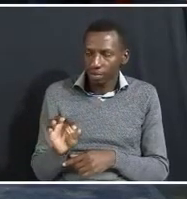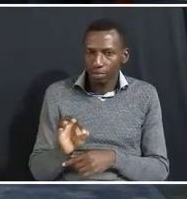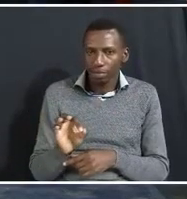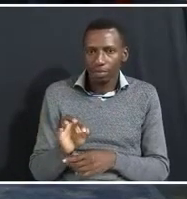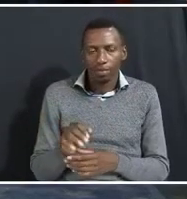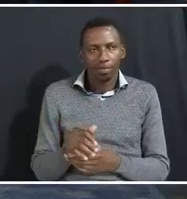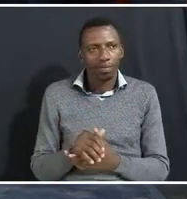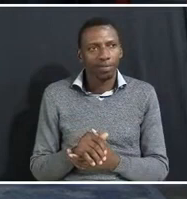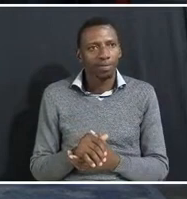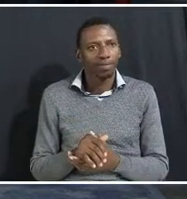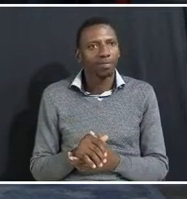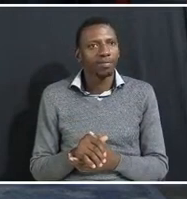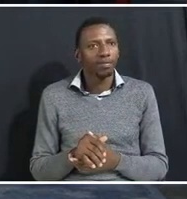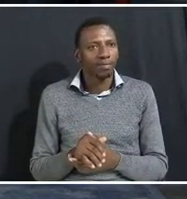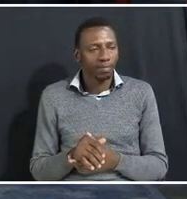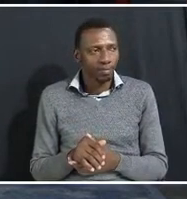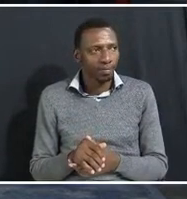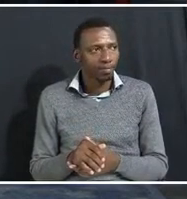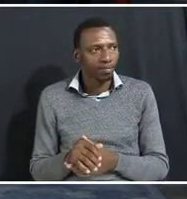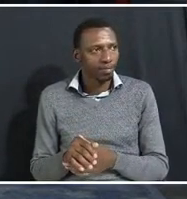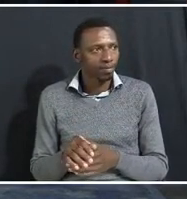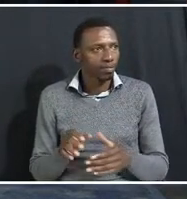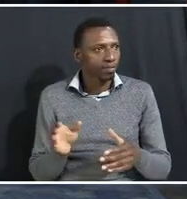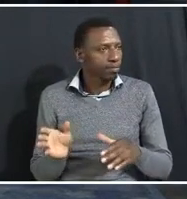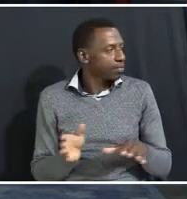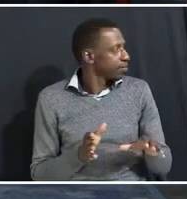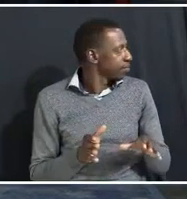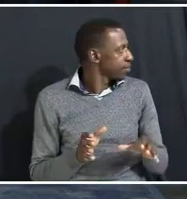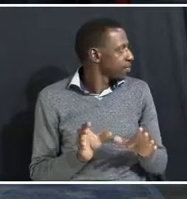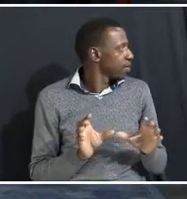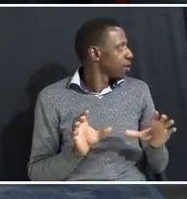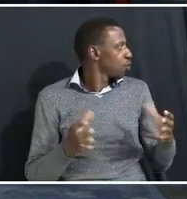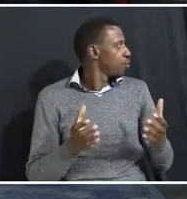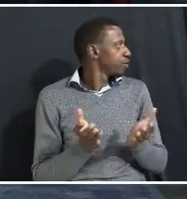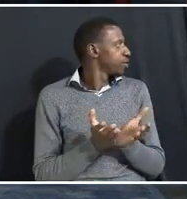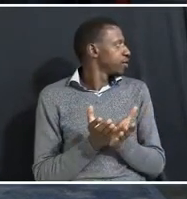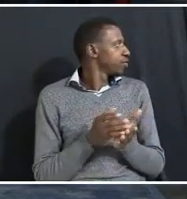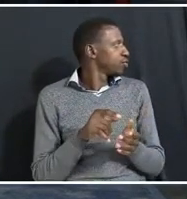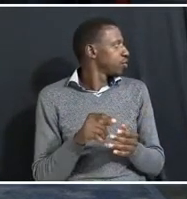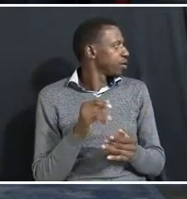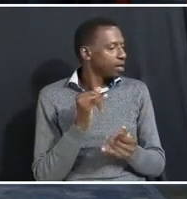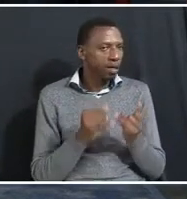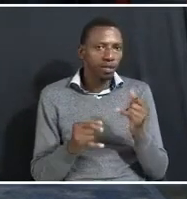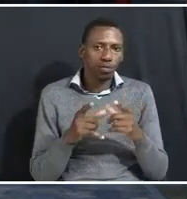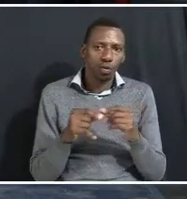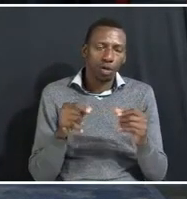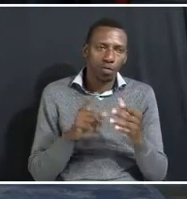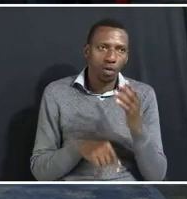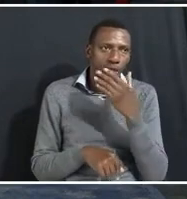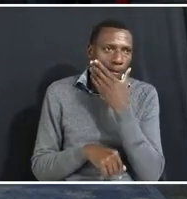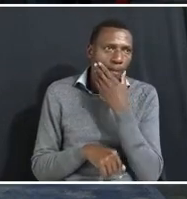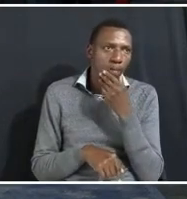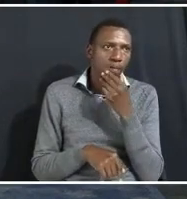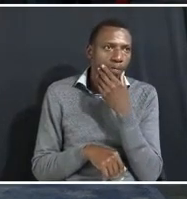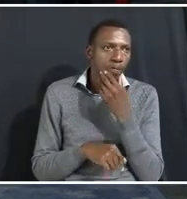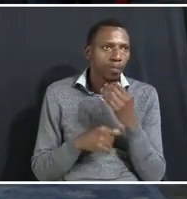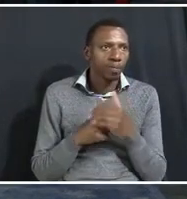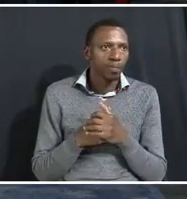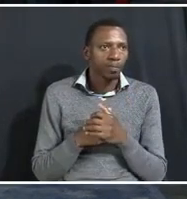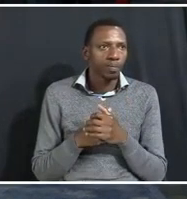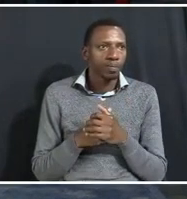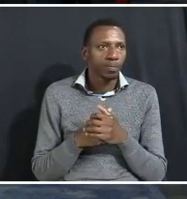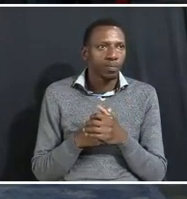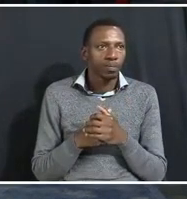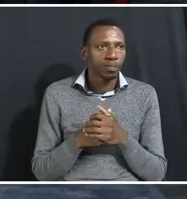Martha, community service. What's your concluding remarks? We are all